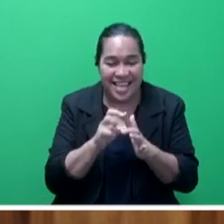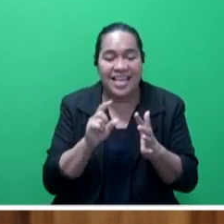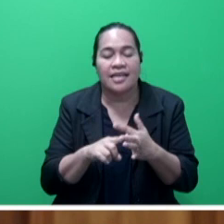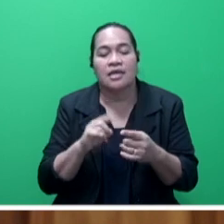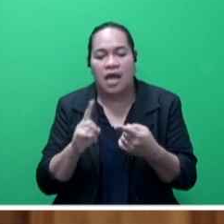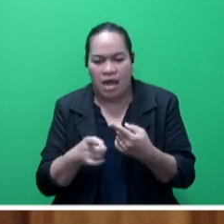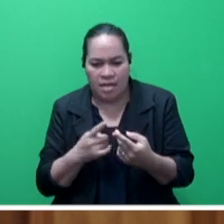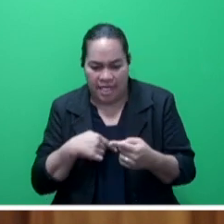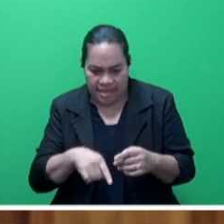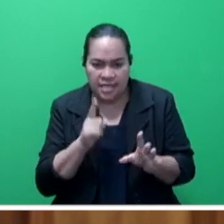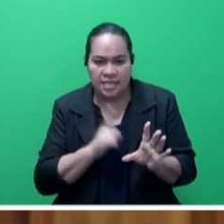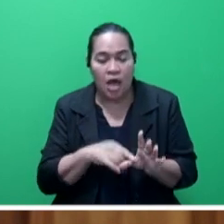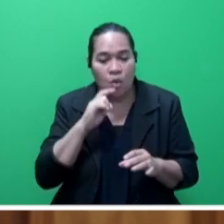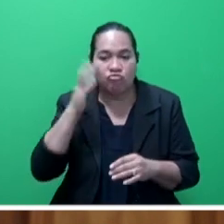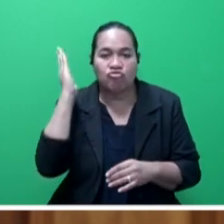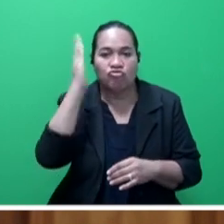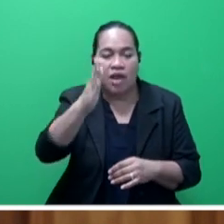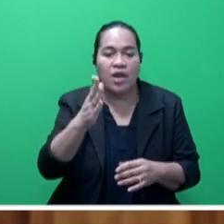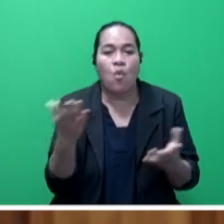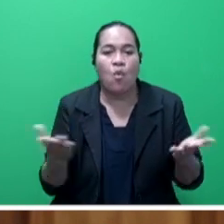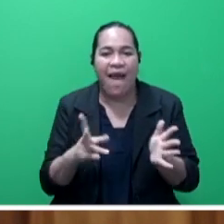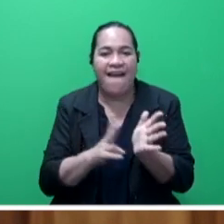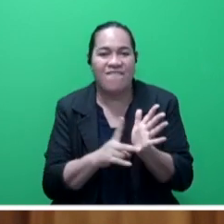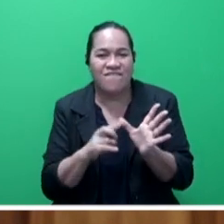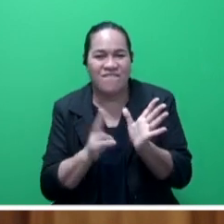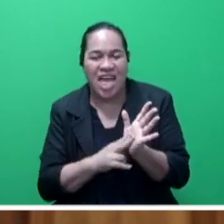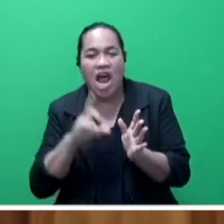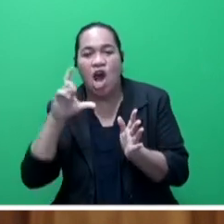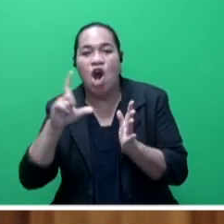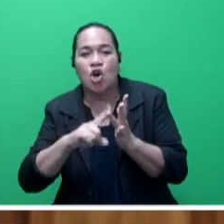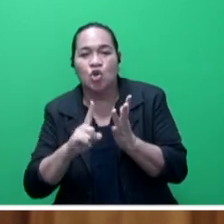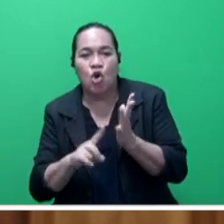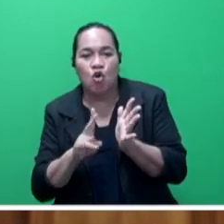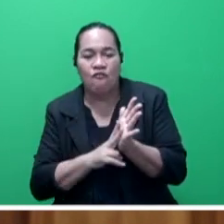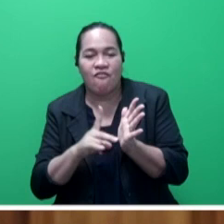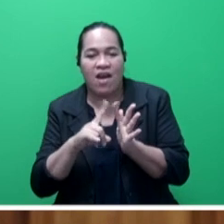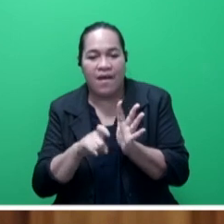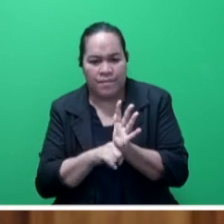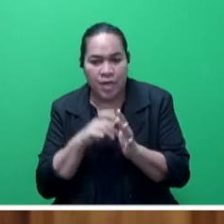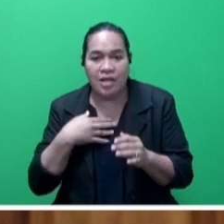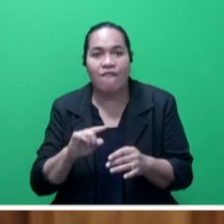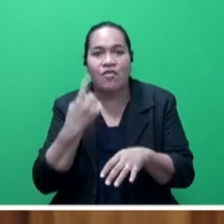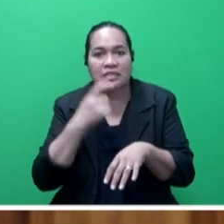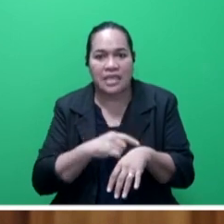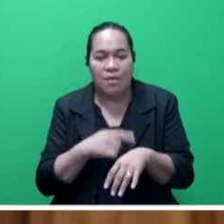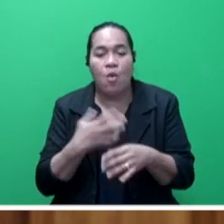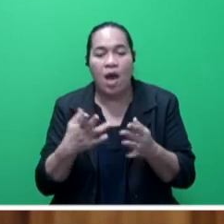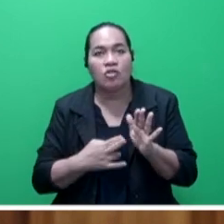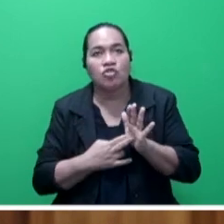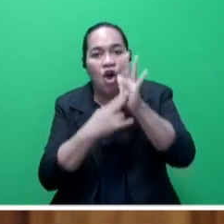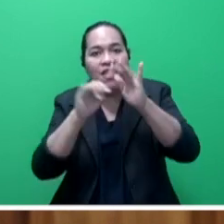also later this year fly direct to Vancouver for the first time. This is an opportunity to build our presence in the North American